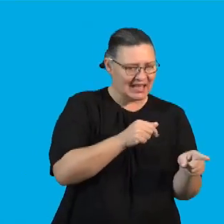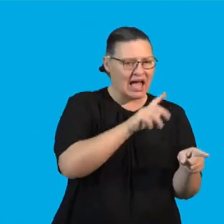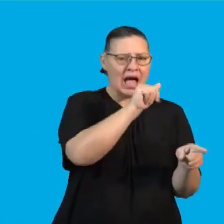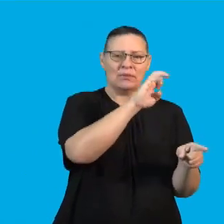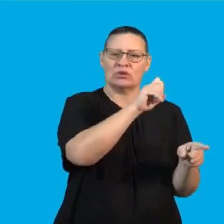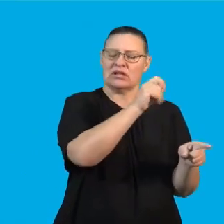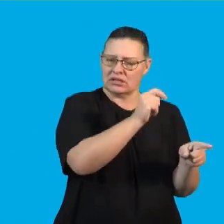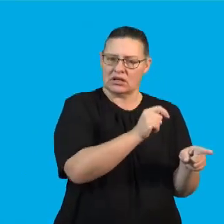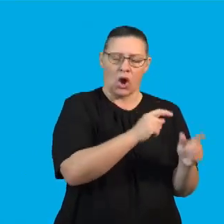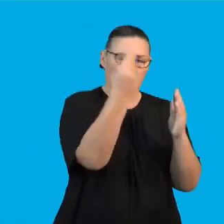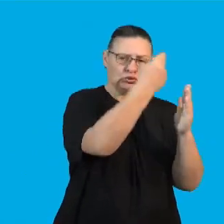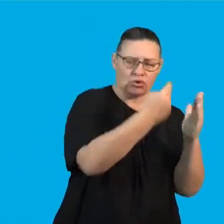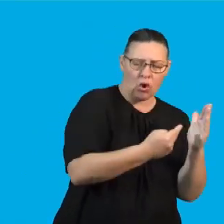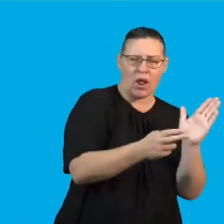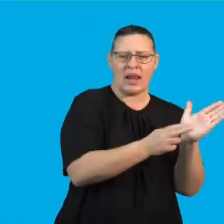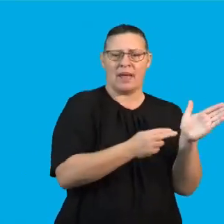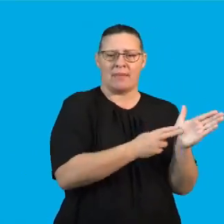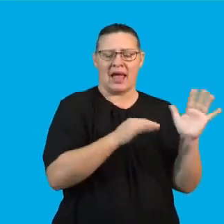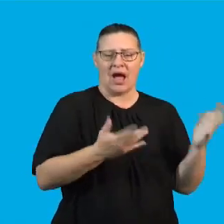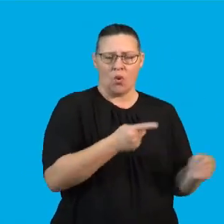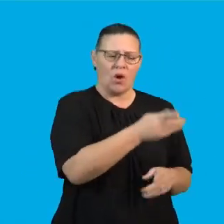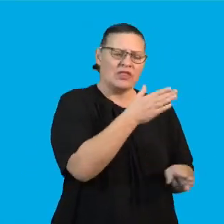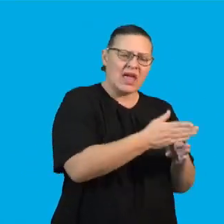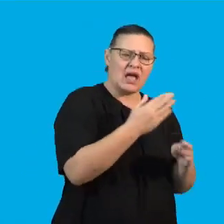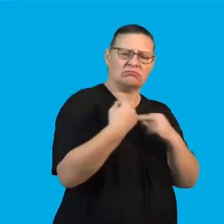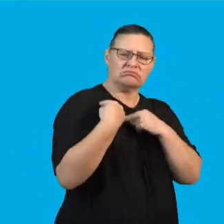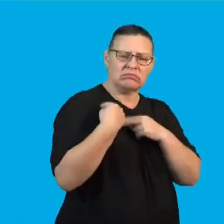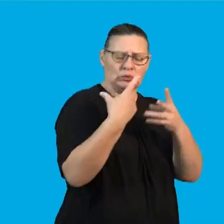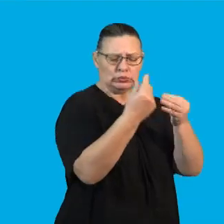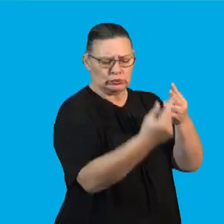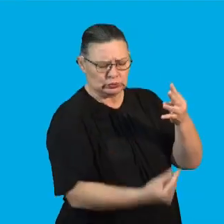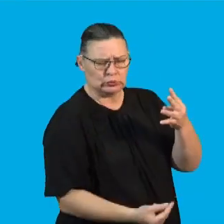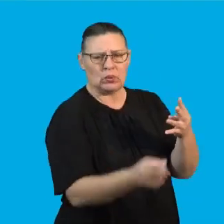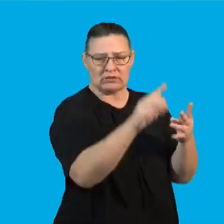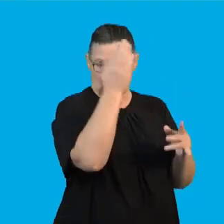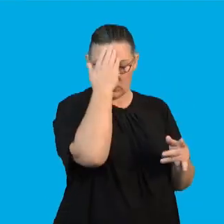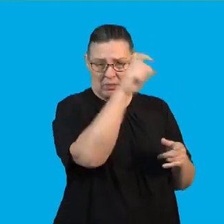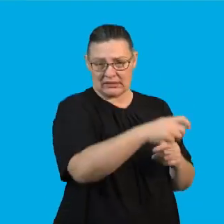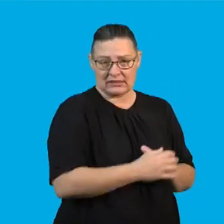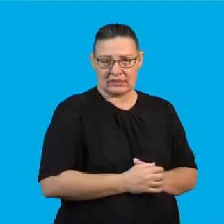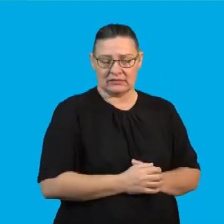the amniotic egg, how to draw and label it, and you also need to know the functions thereof.